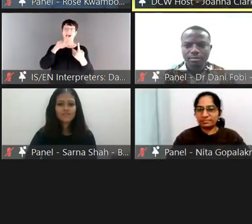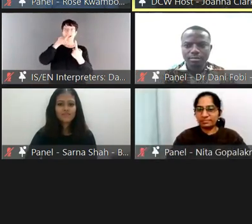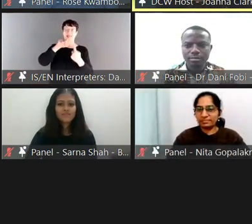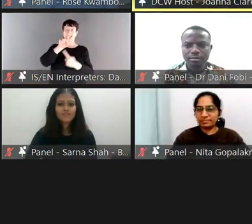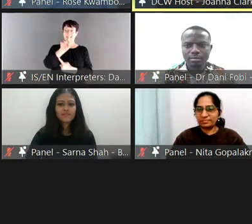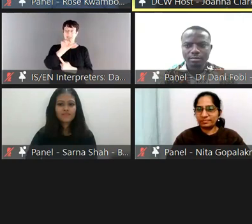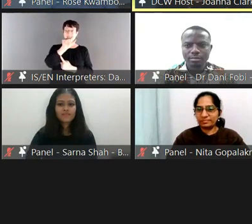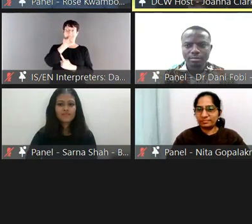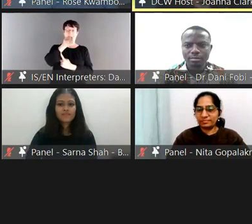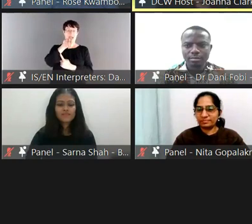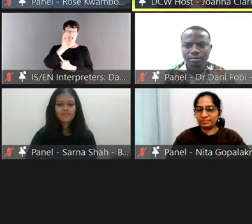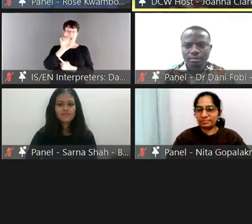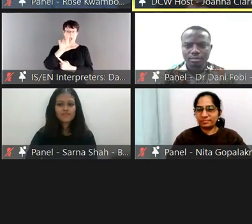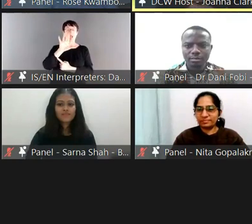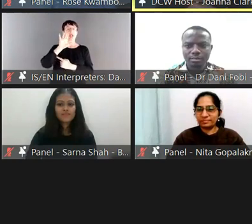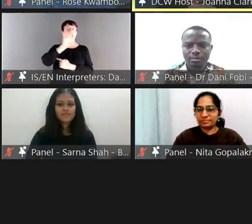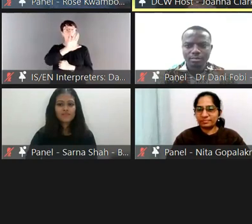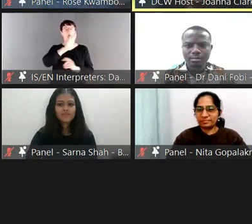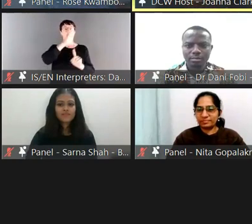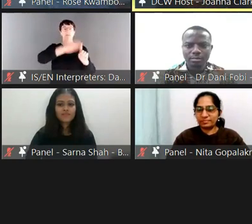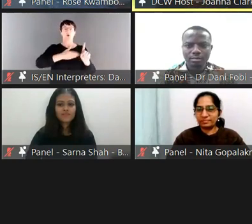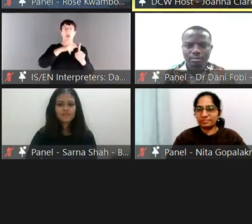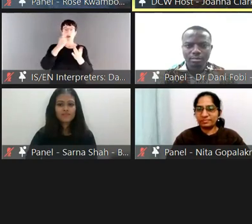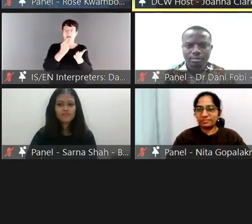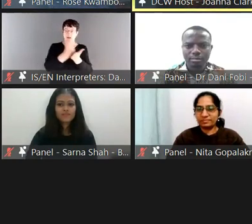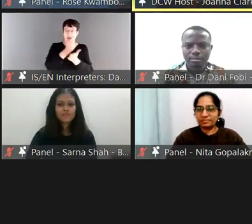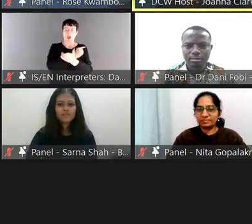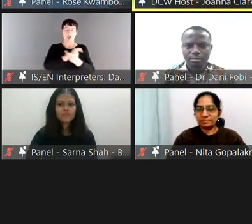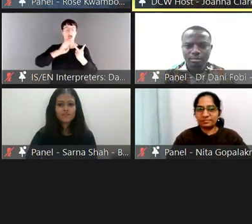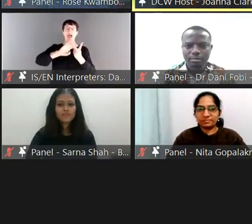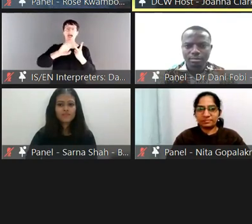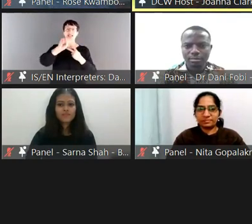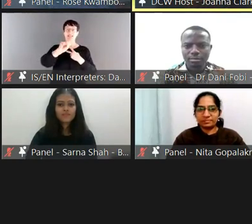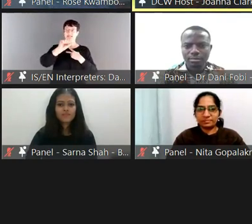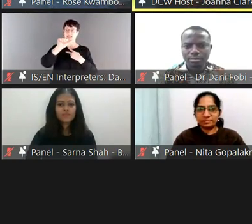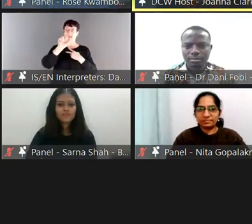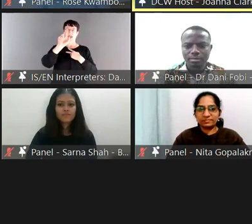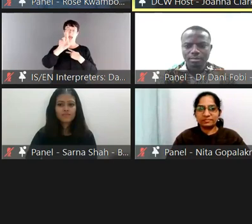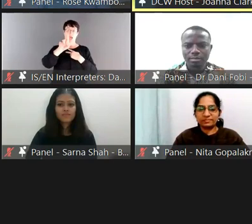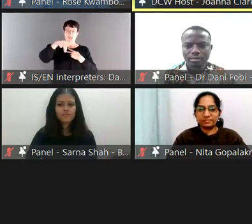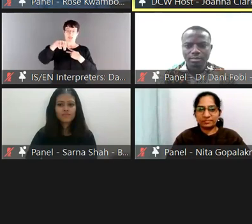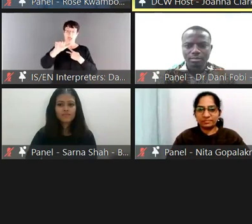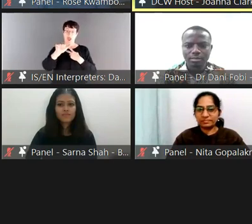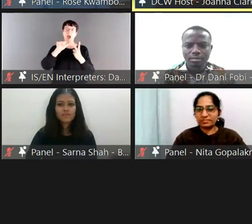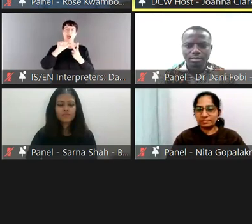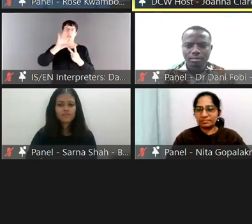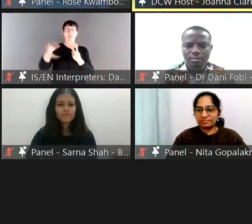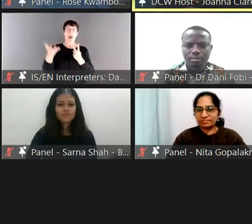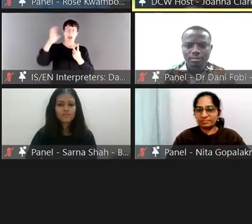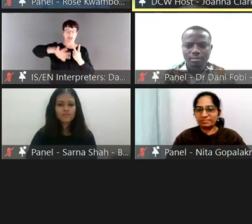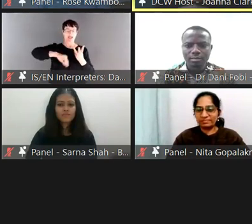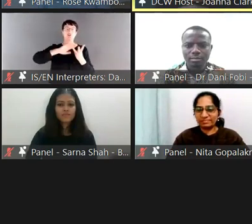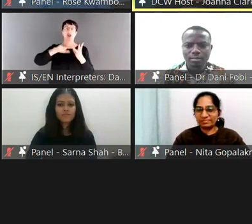Daniel from Ghana, Shana from Bangladesh, Nita from